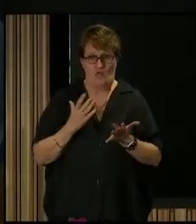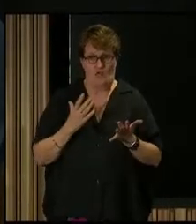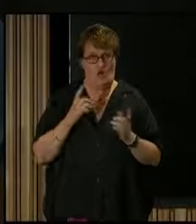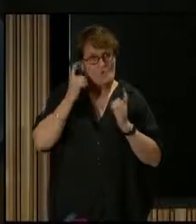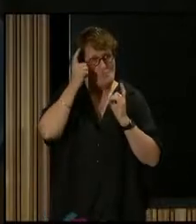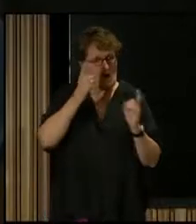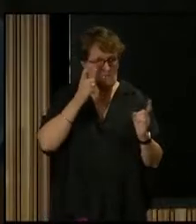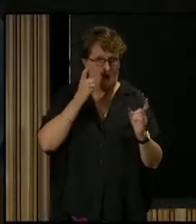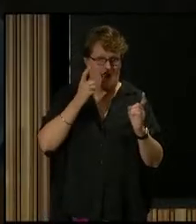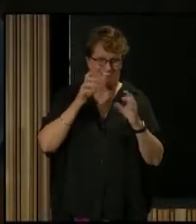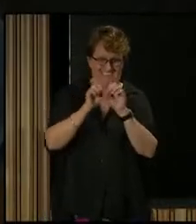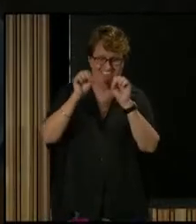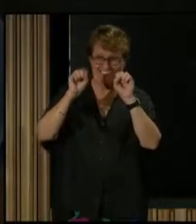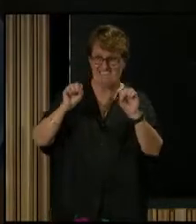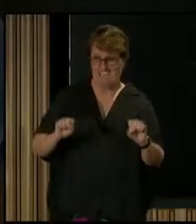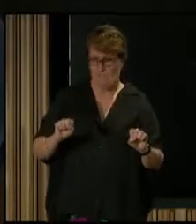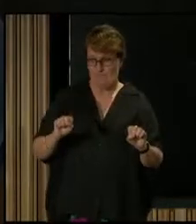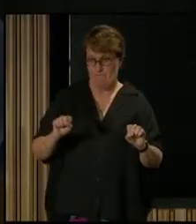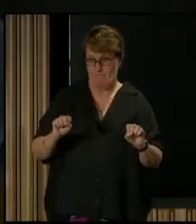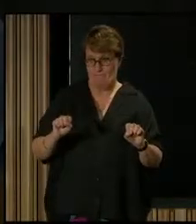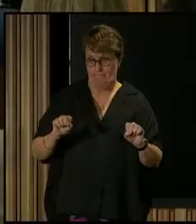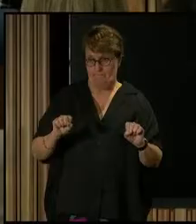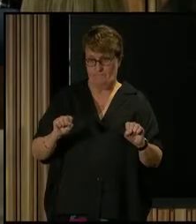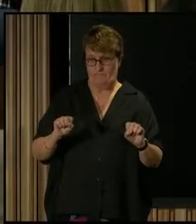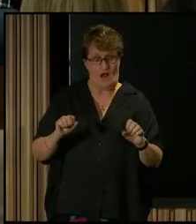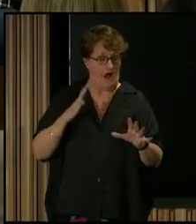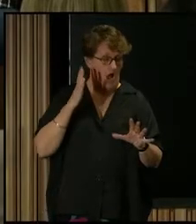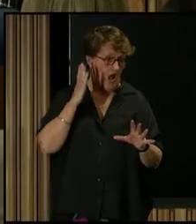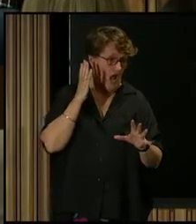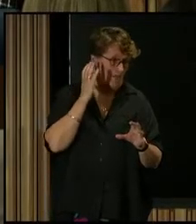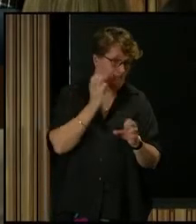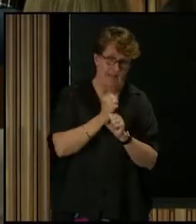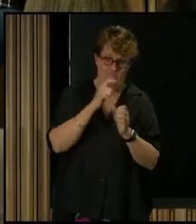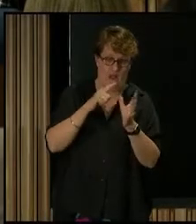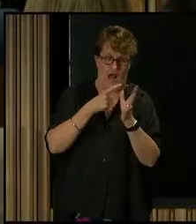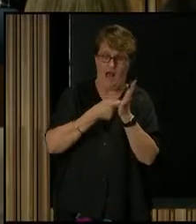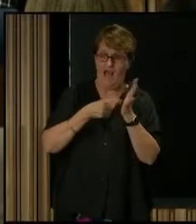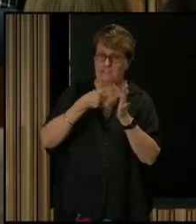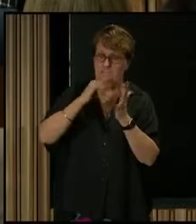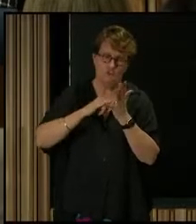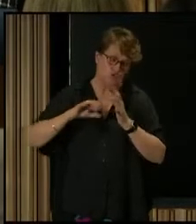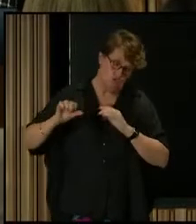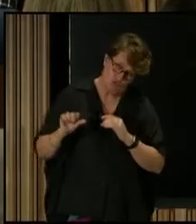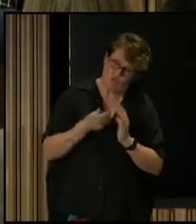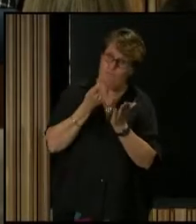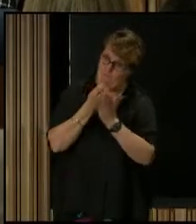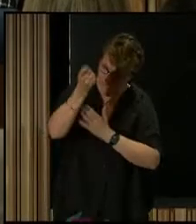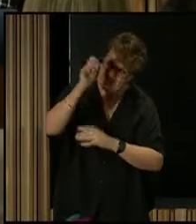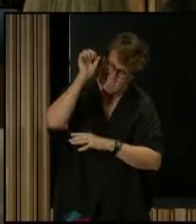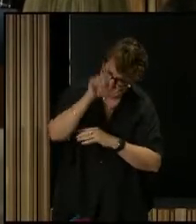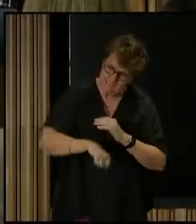the systems that we have in place now. I absolutely believe that artists should be paid for their music. I absolutely believe that there